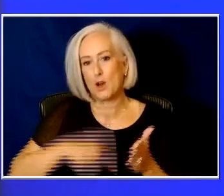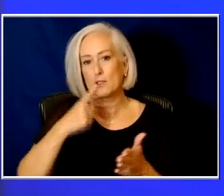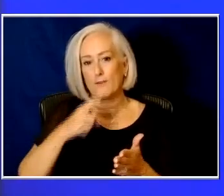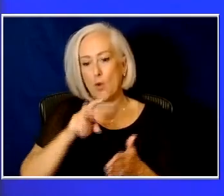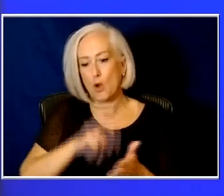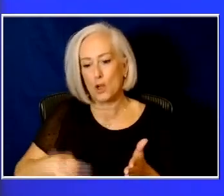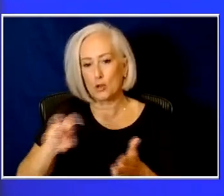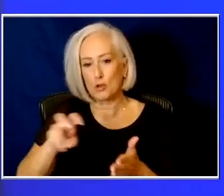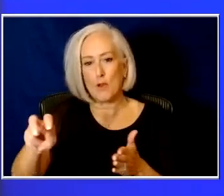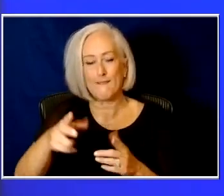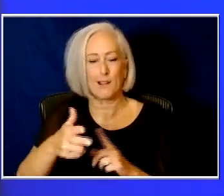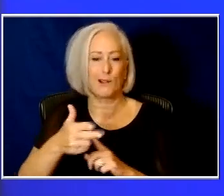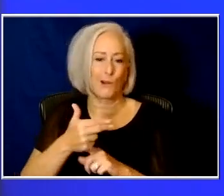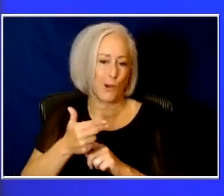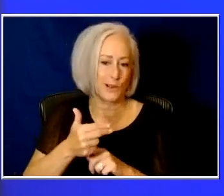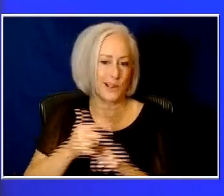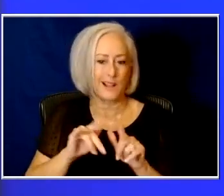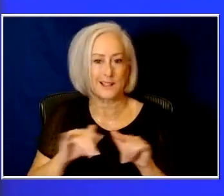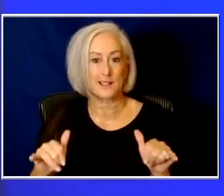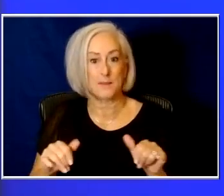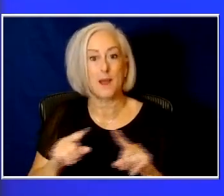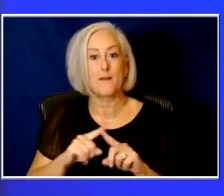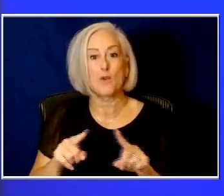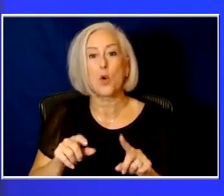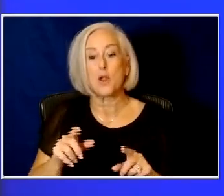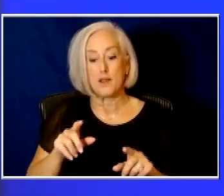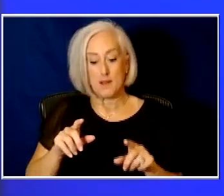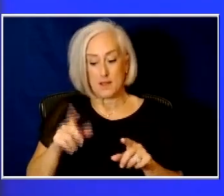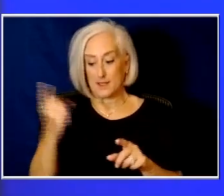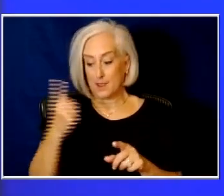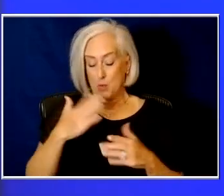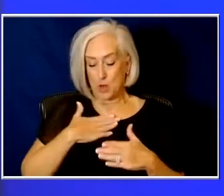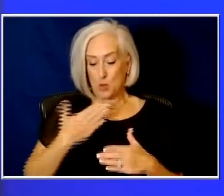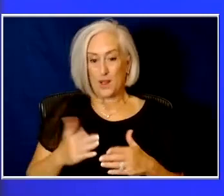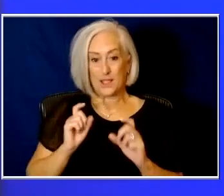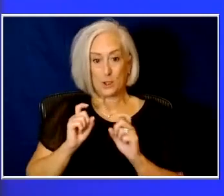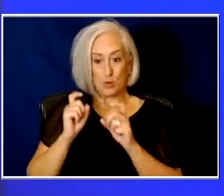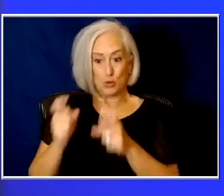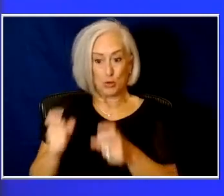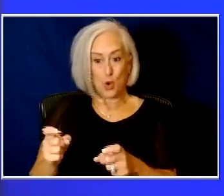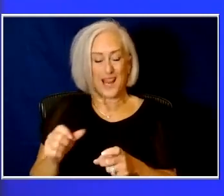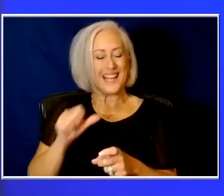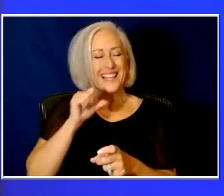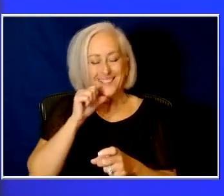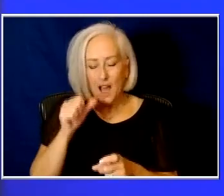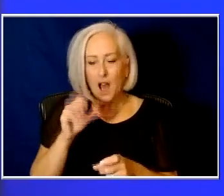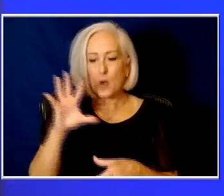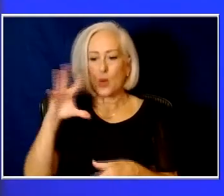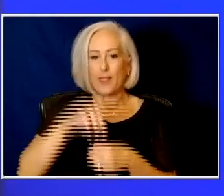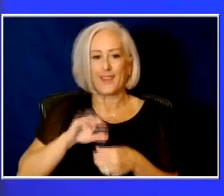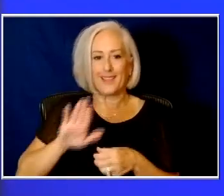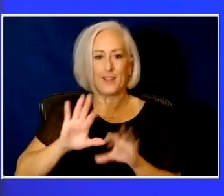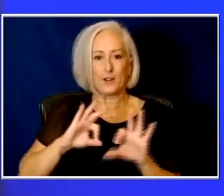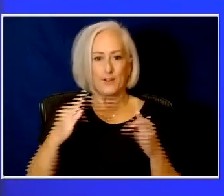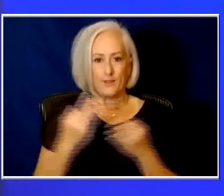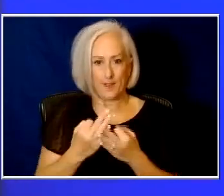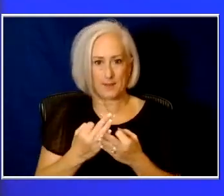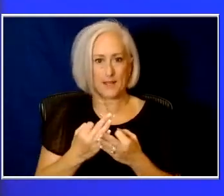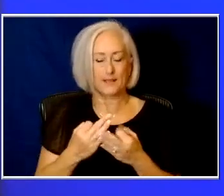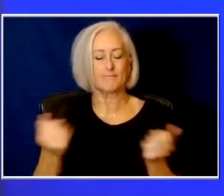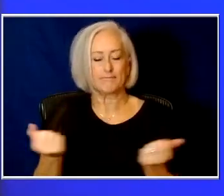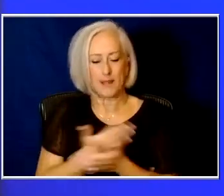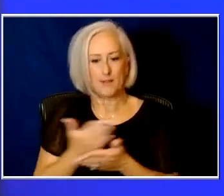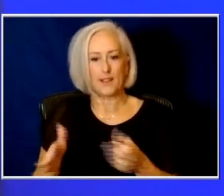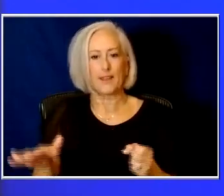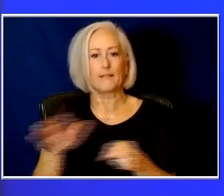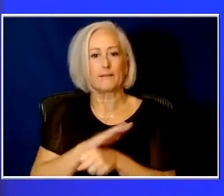unrelated donors, everything's covered except for probably time off of work if that's an issue. Yeah. But lodging, travel, all of the medical costs are covered by